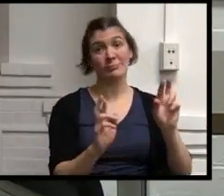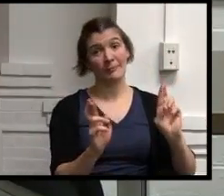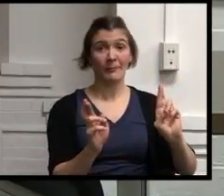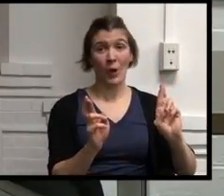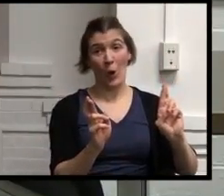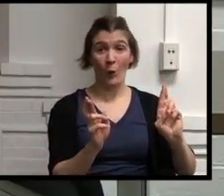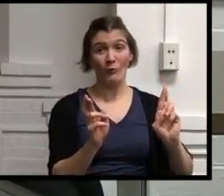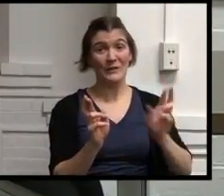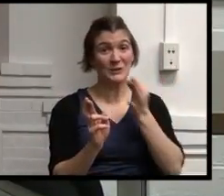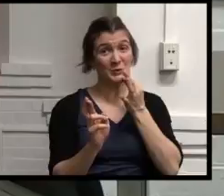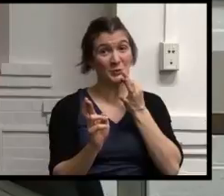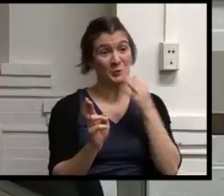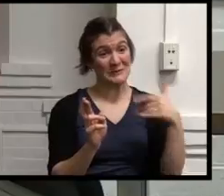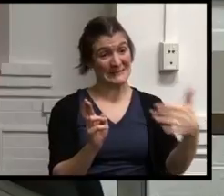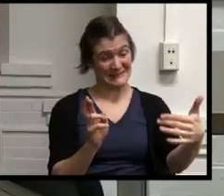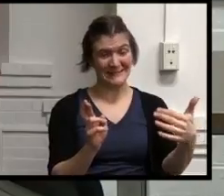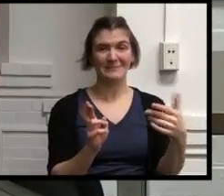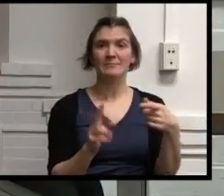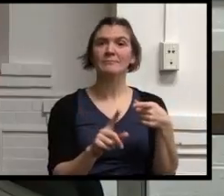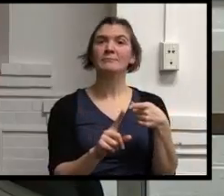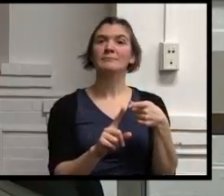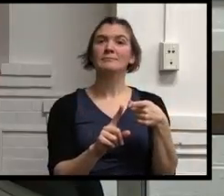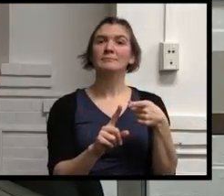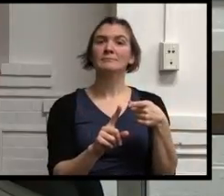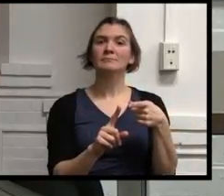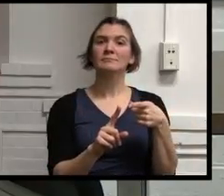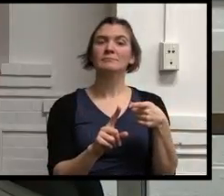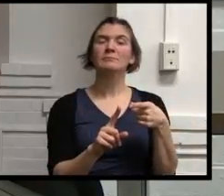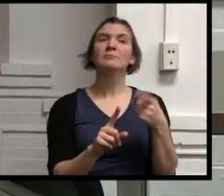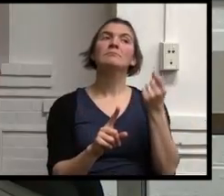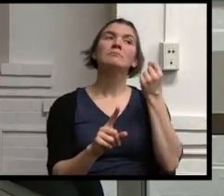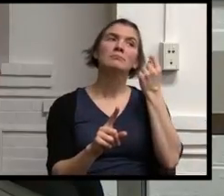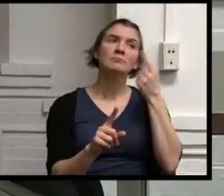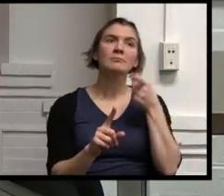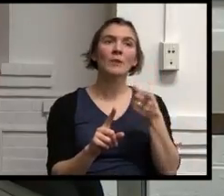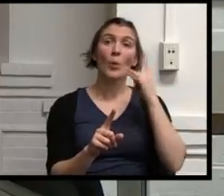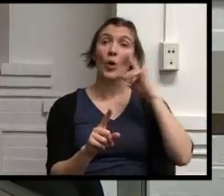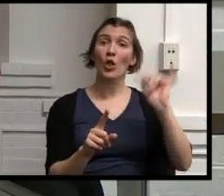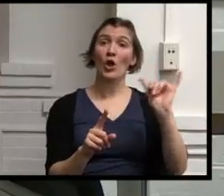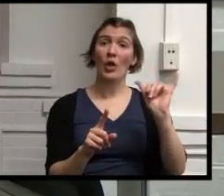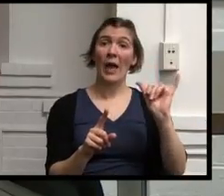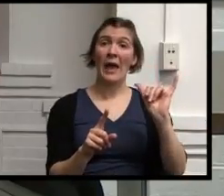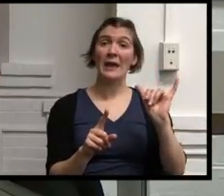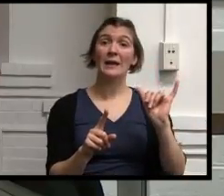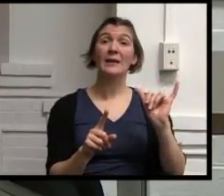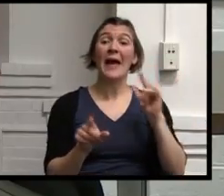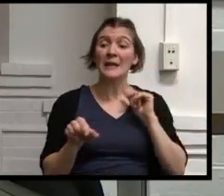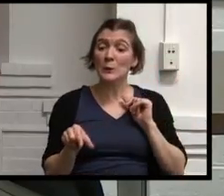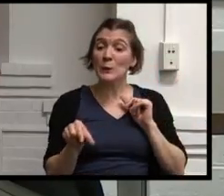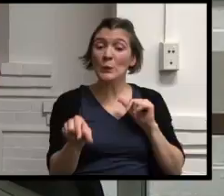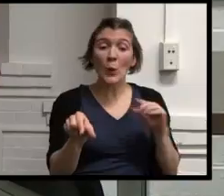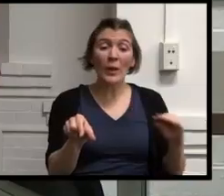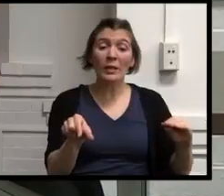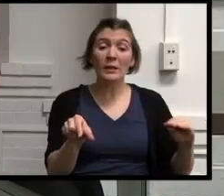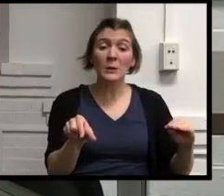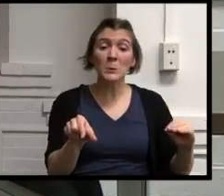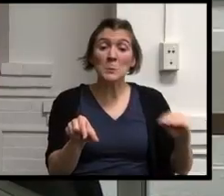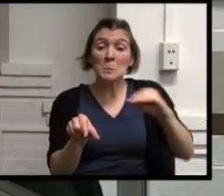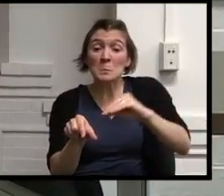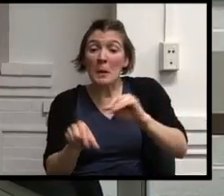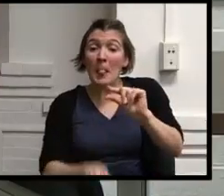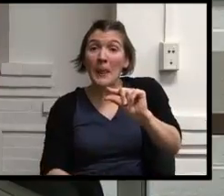hopefully soon expansion will be likely over the sliver of land, but not much. That is